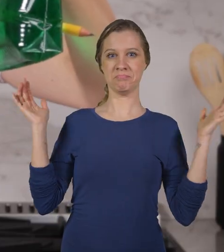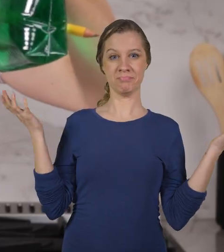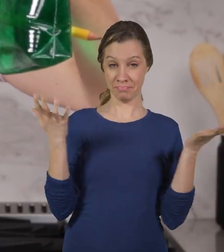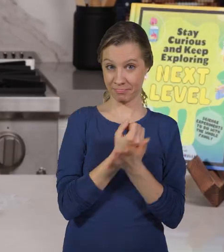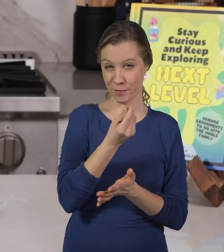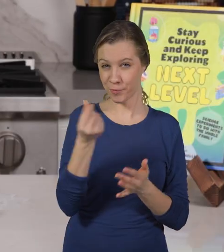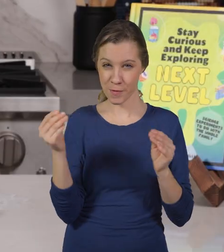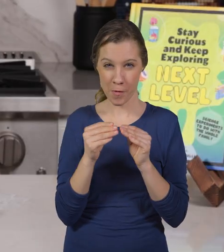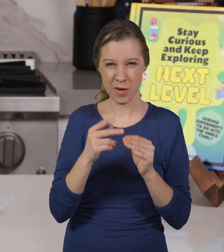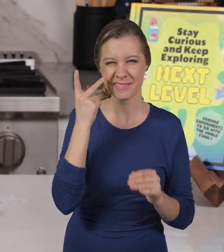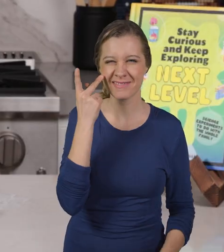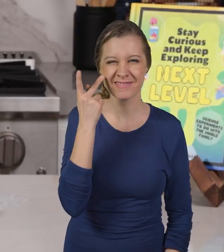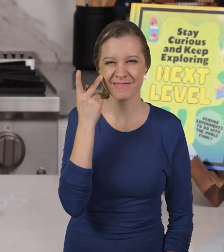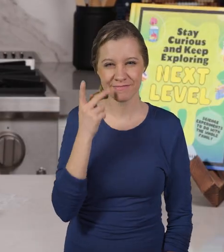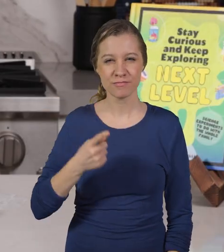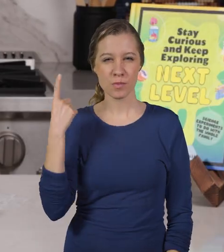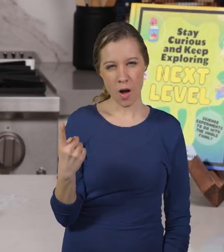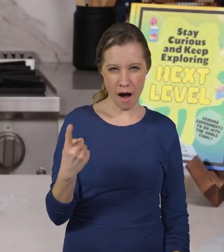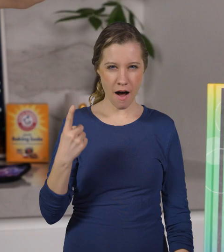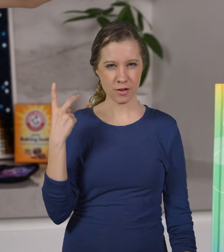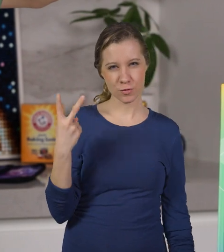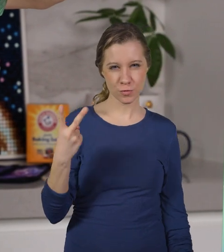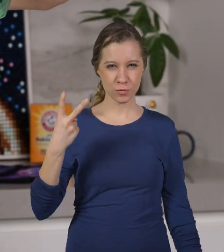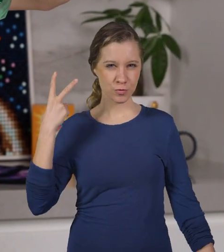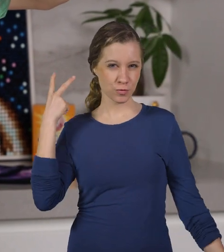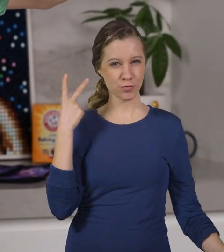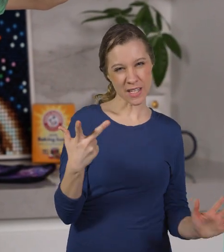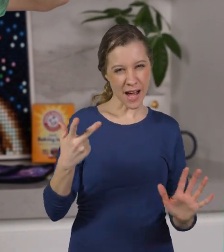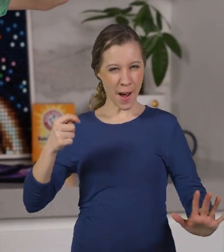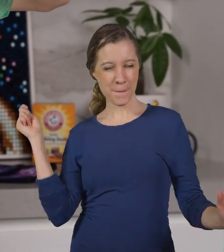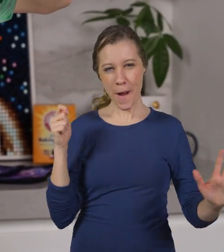Look at that. Let's do a few more, shall we?